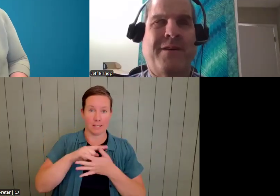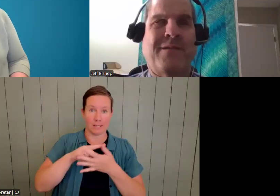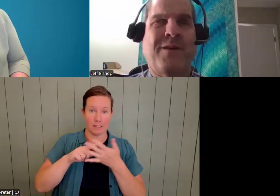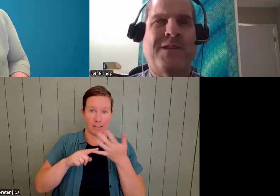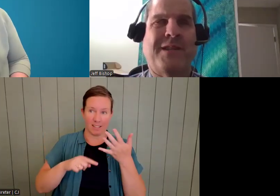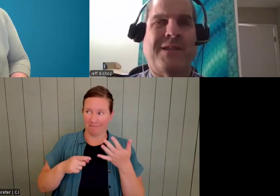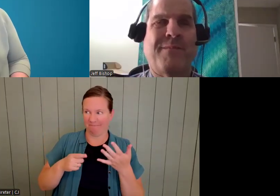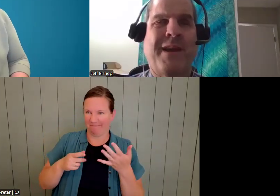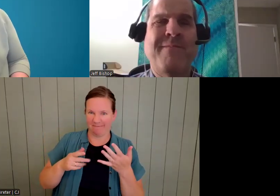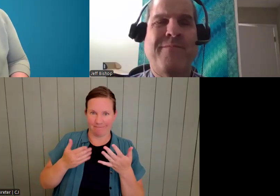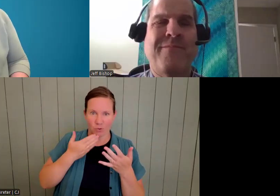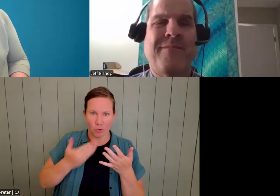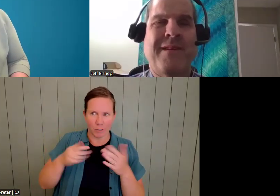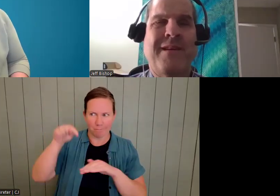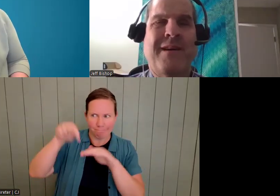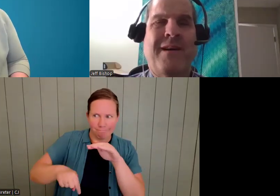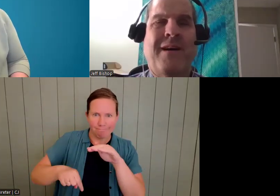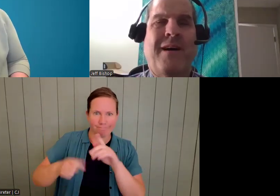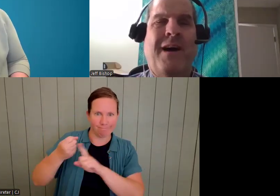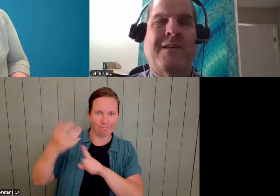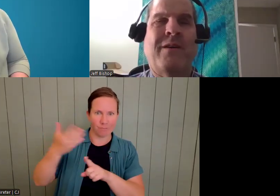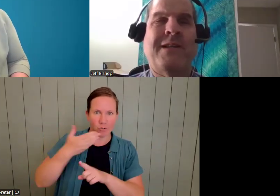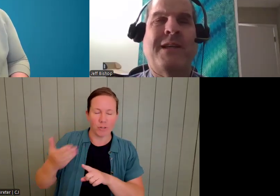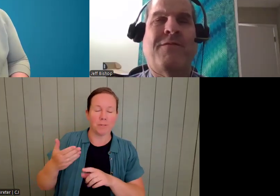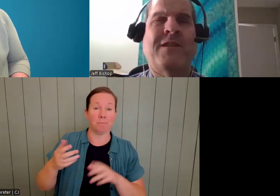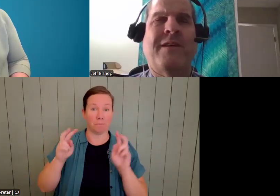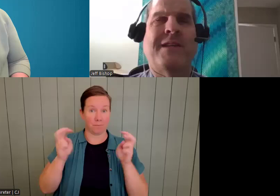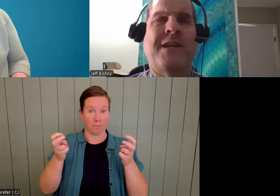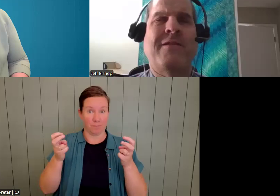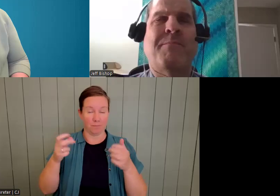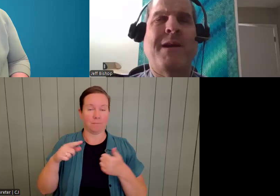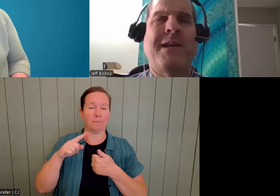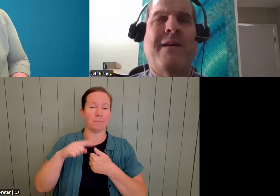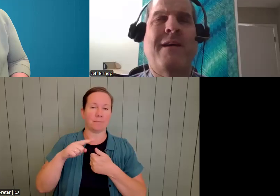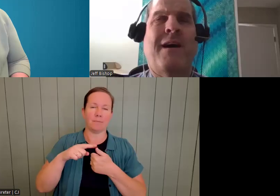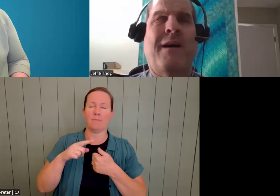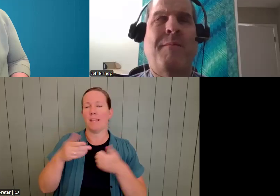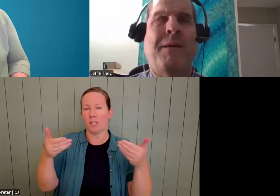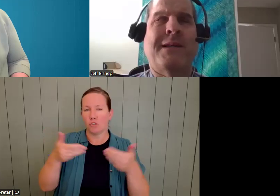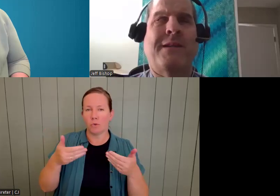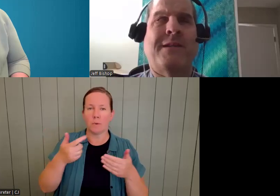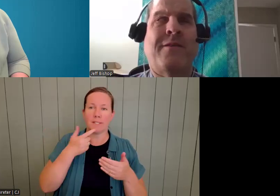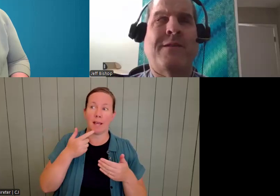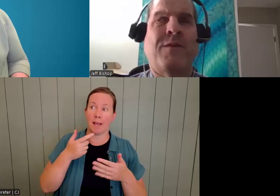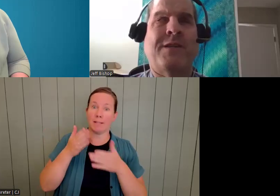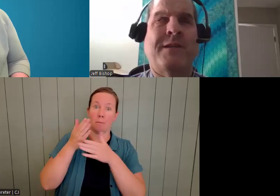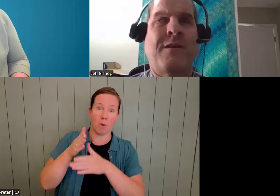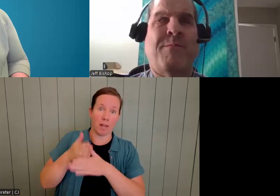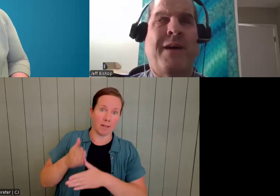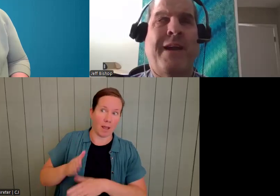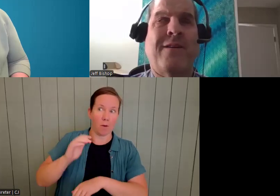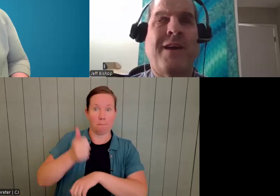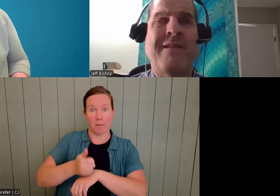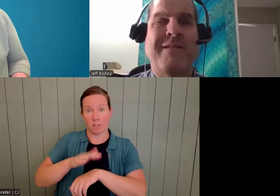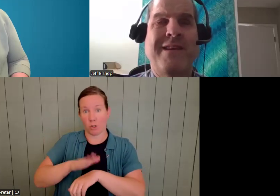in-depth series of questions. Okay. So it says, first of all, it says, here's a breakdown based on the series of questions that